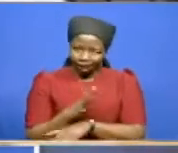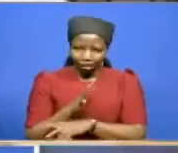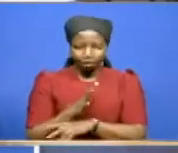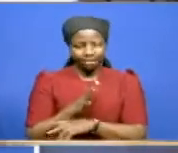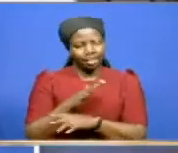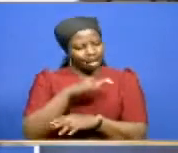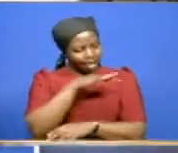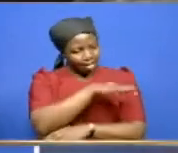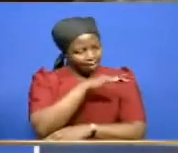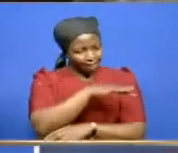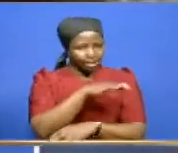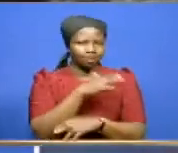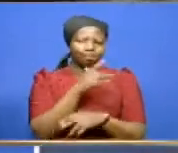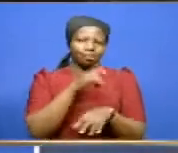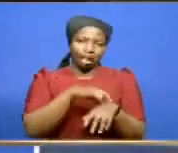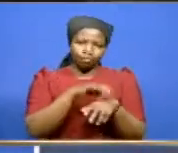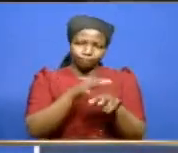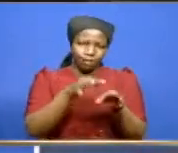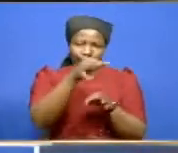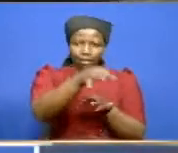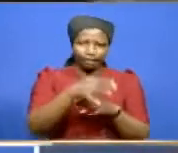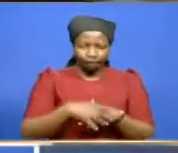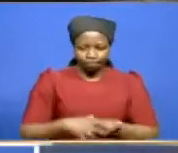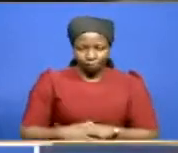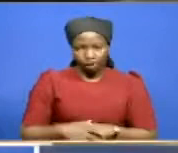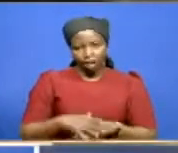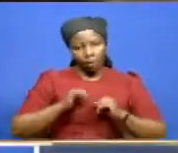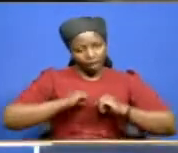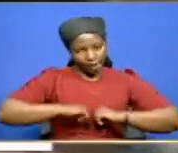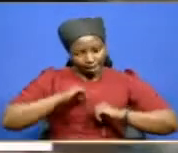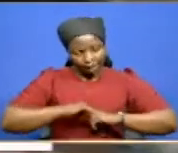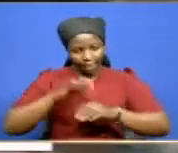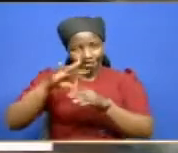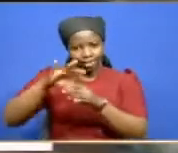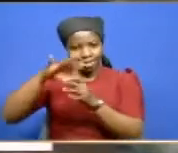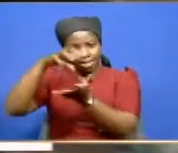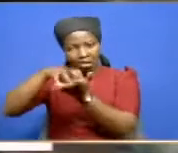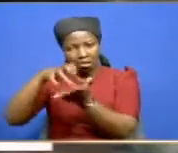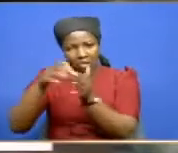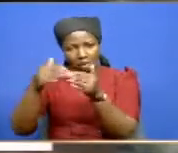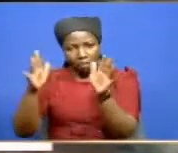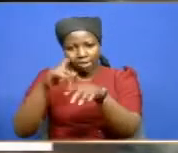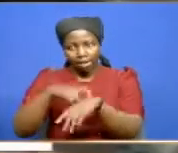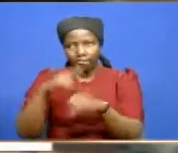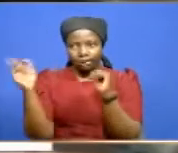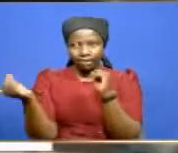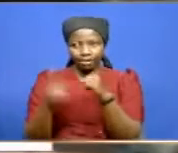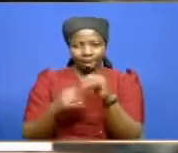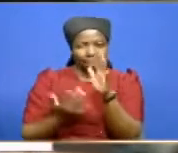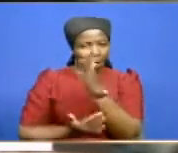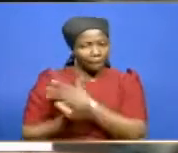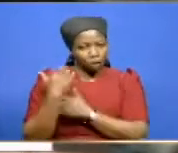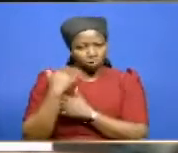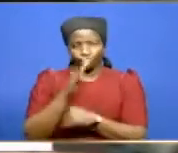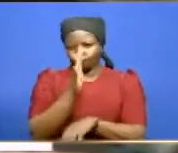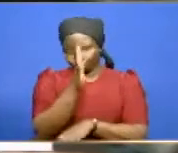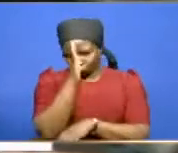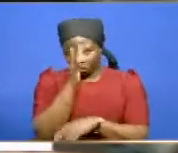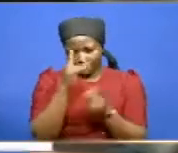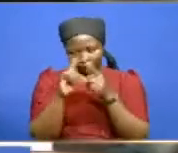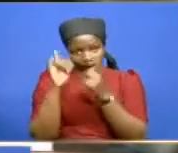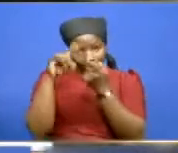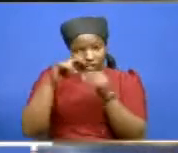jioni hiyo masaa iongezwe. Tulielewana ya kwamba polling stations zitafunguliwa saa 12 kamili, lakini kufikia saa